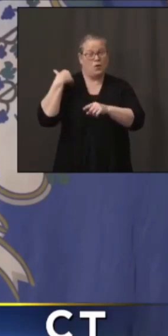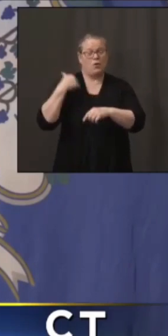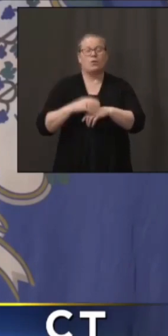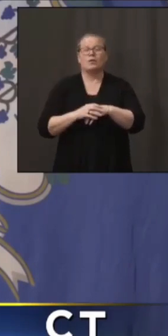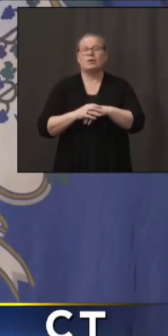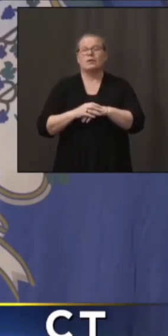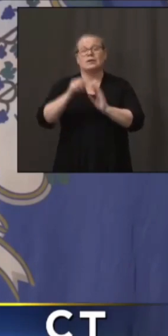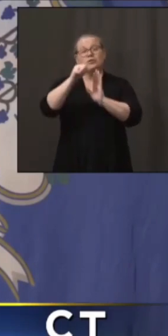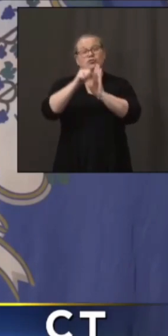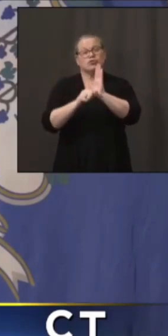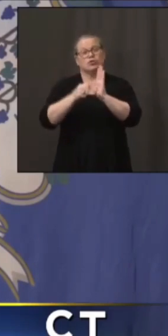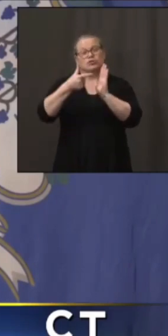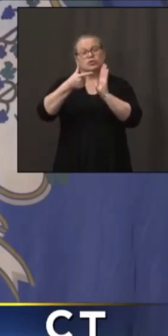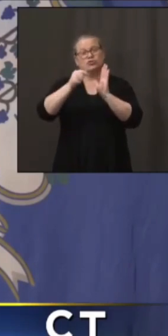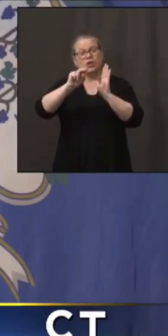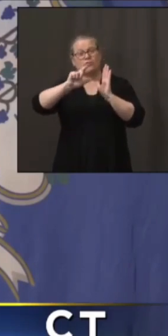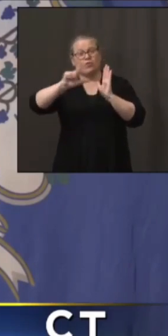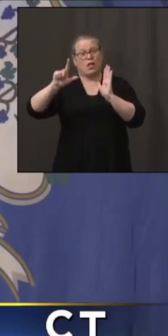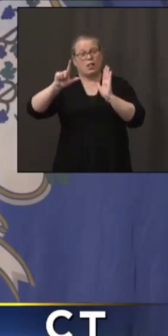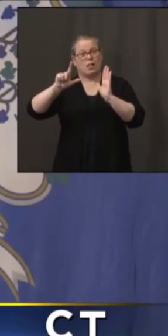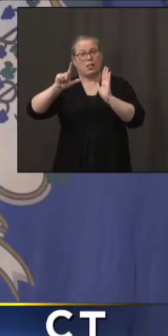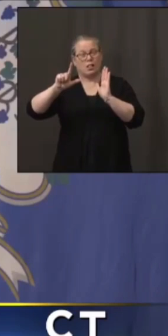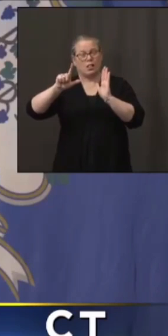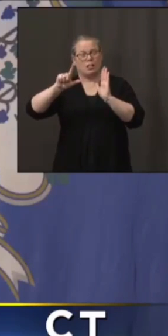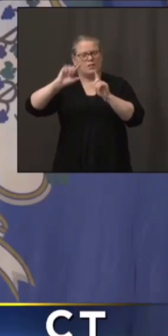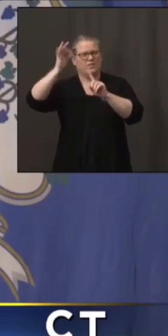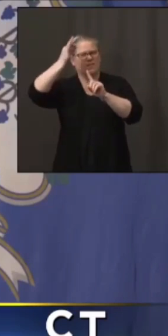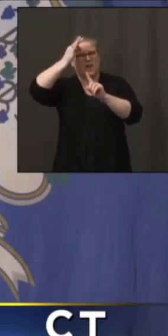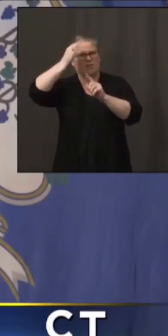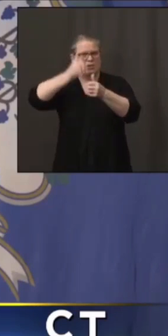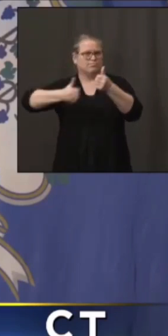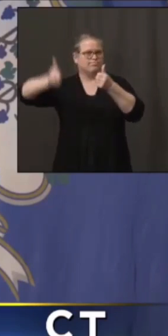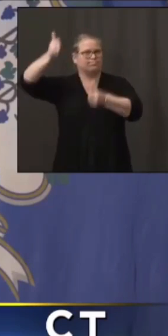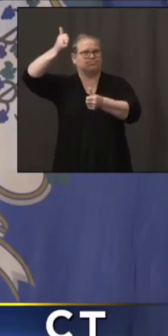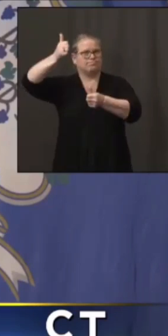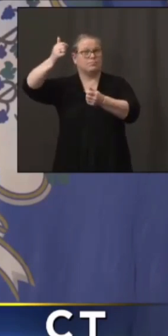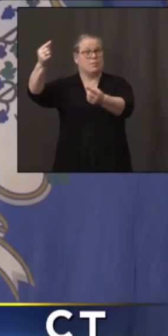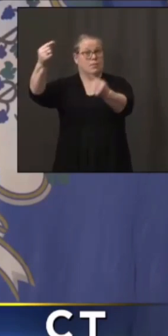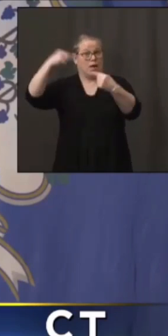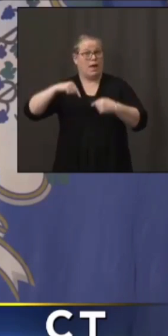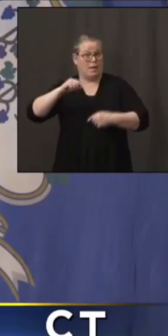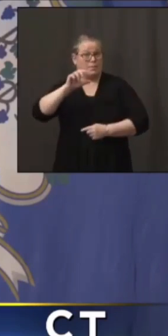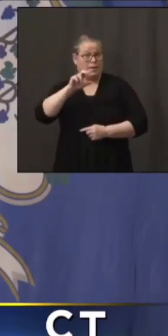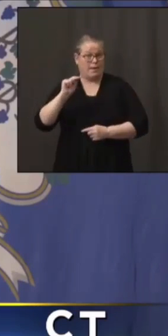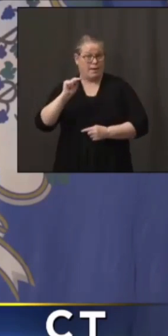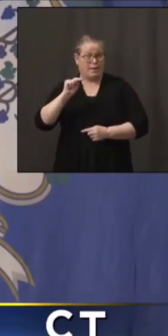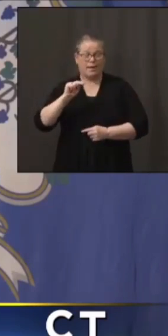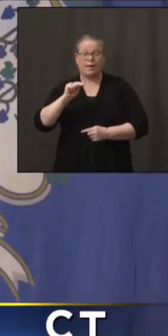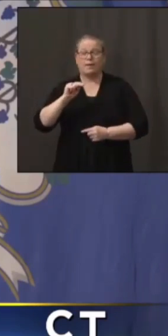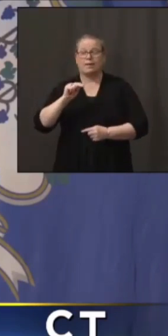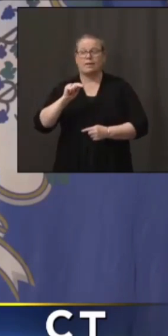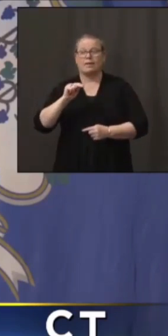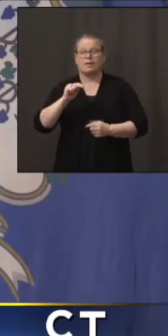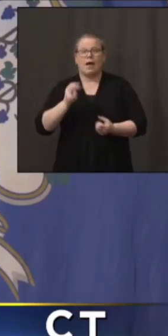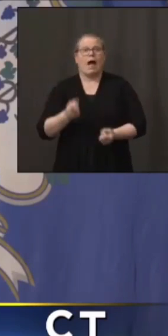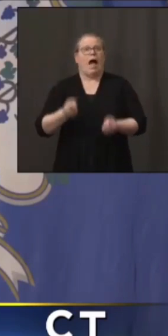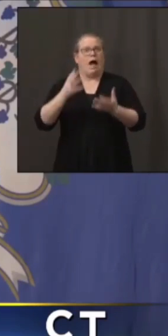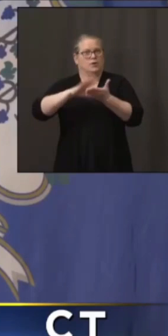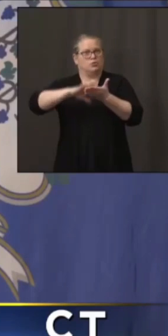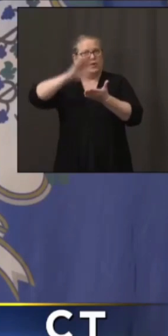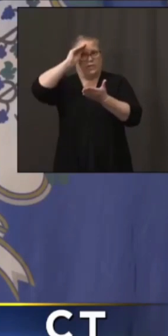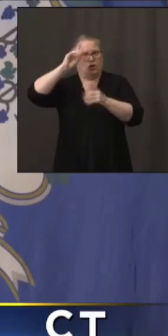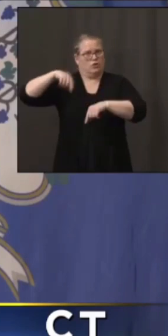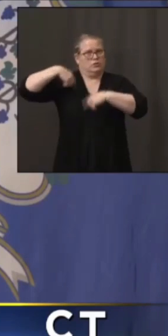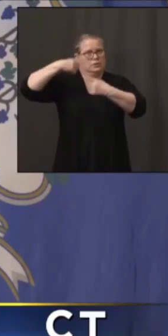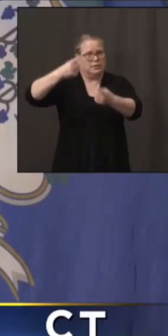here to our state. And it's just a reminder of how much we have all learned. The Surgeon General came up and told